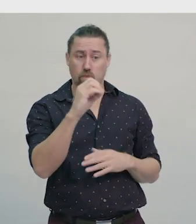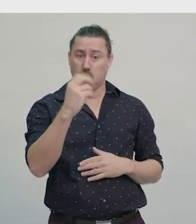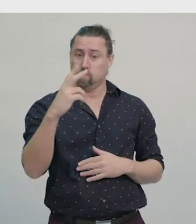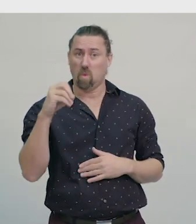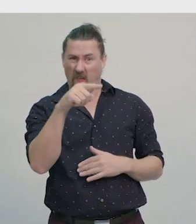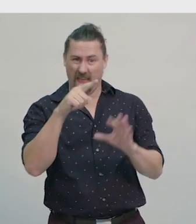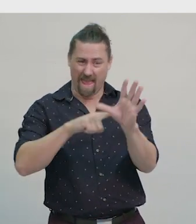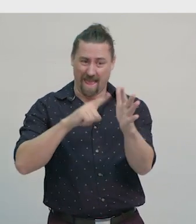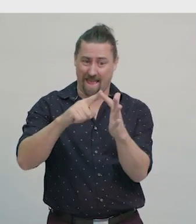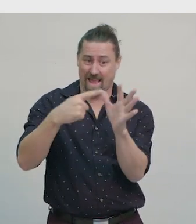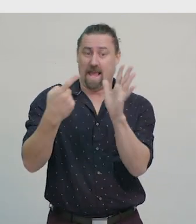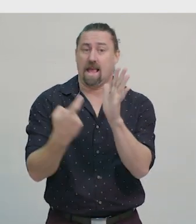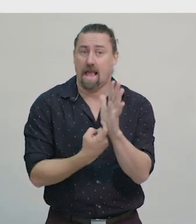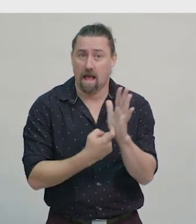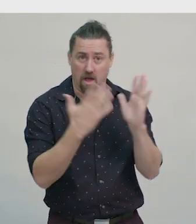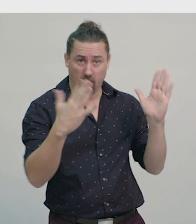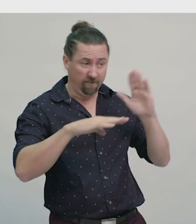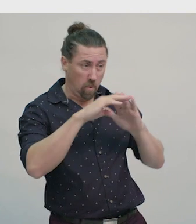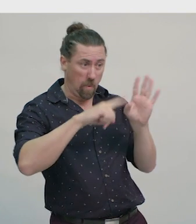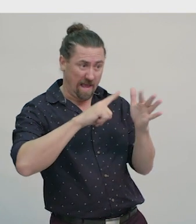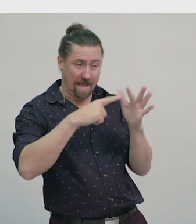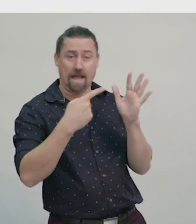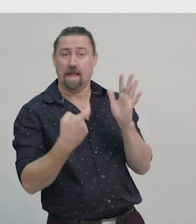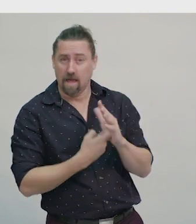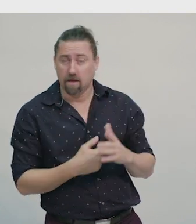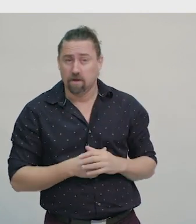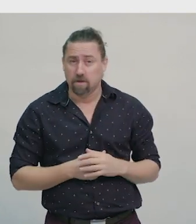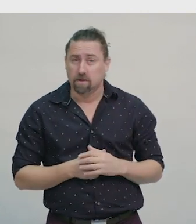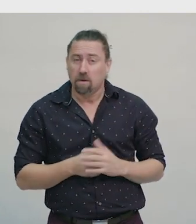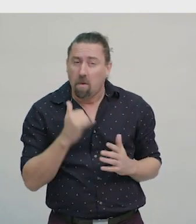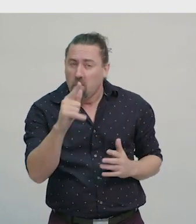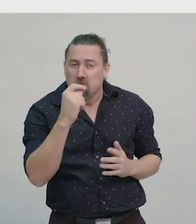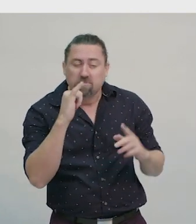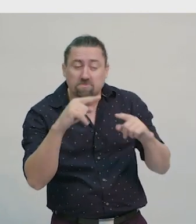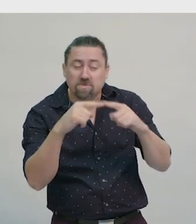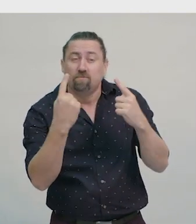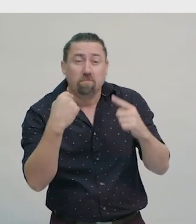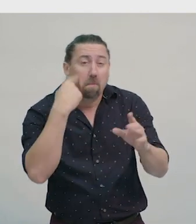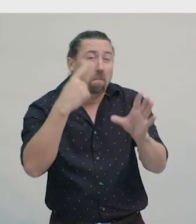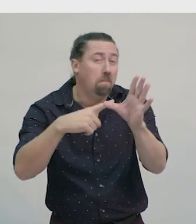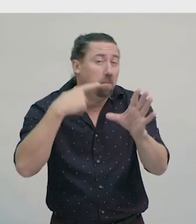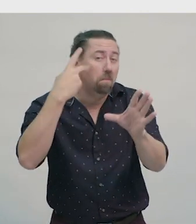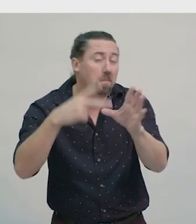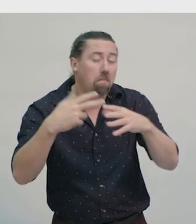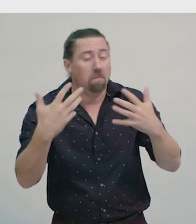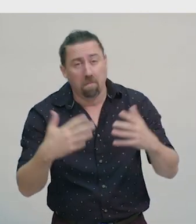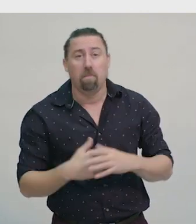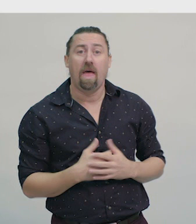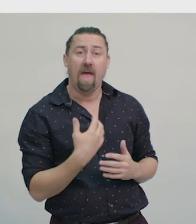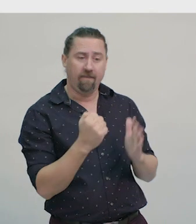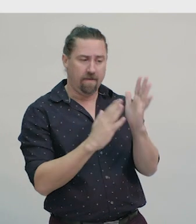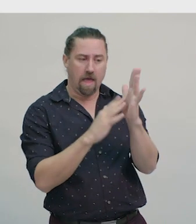2020. This might be a different year than the calendar you are using. Calendars are organised into